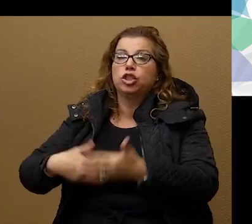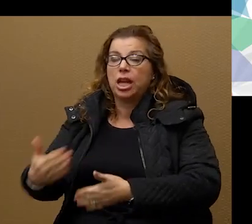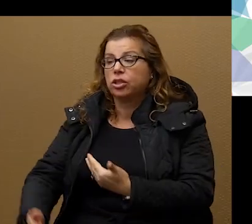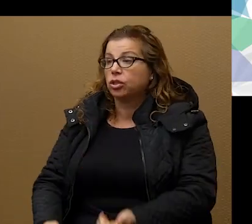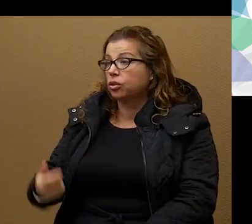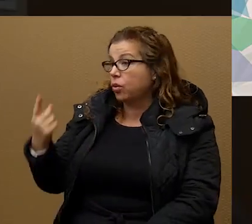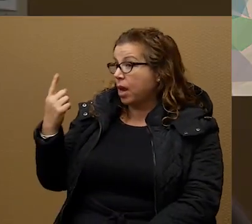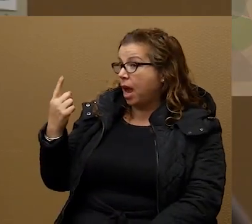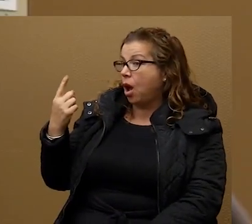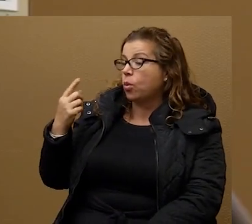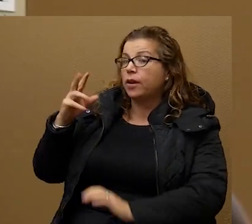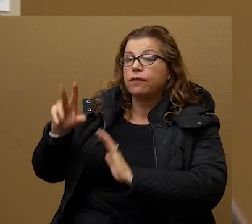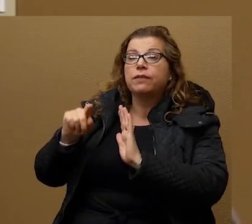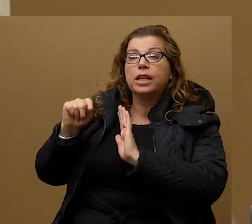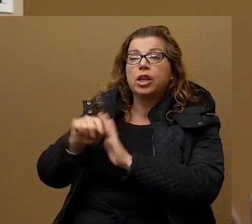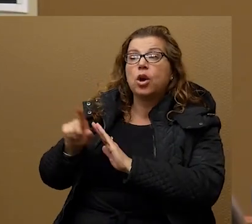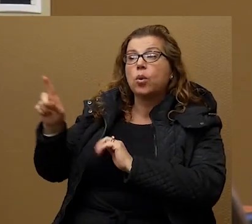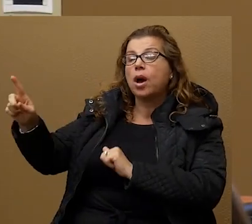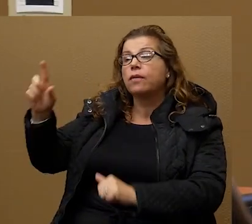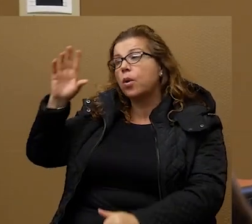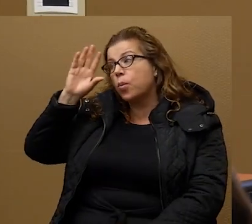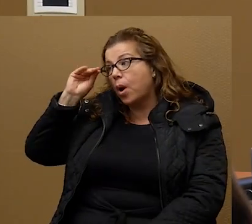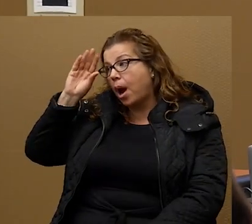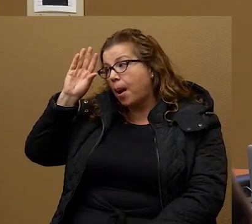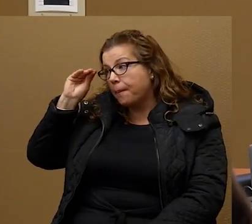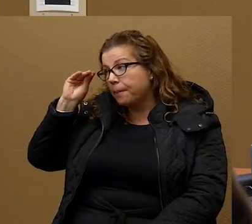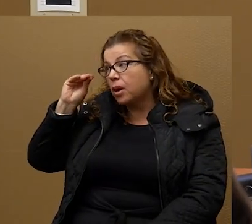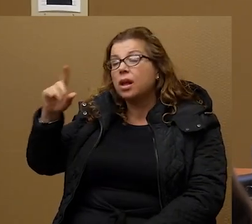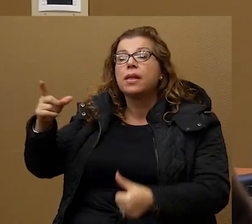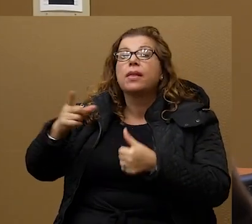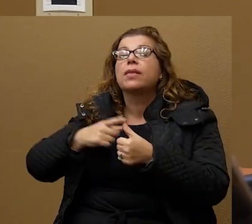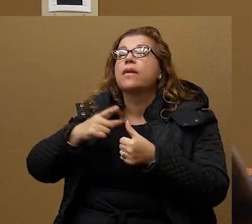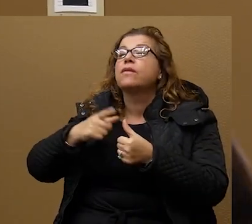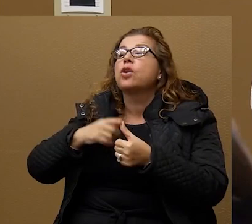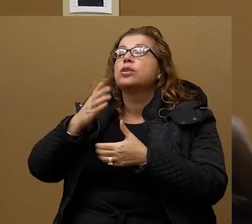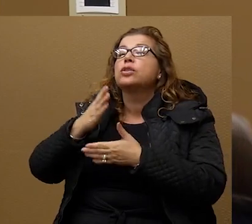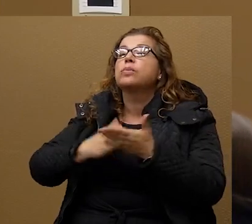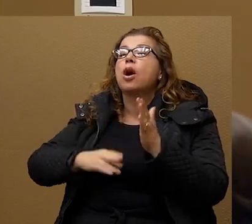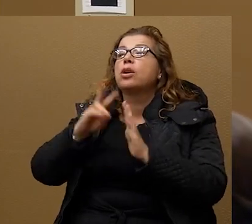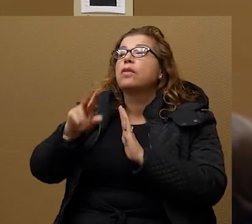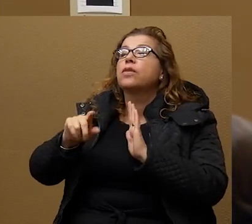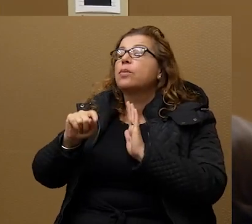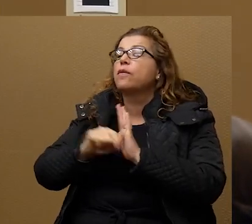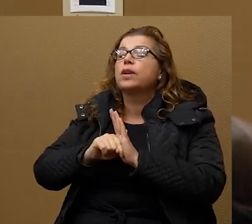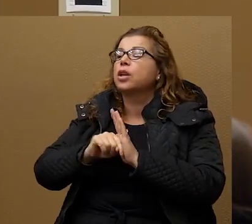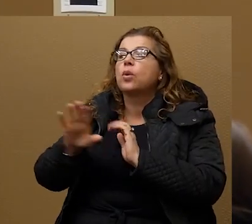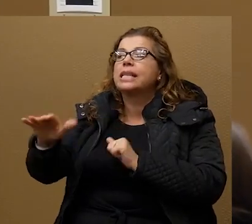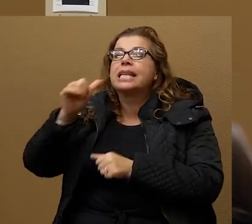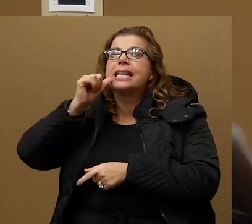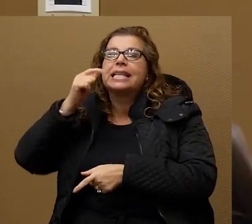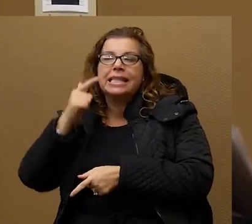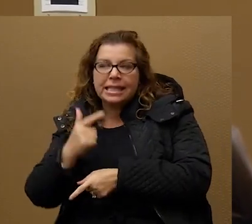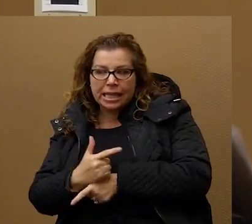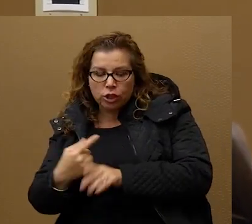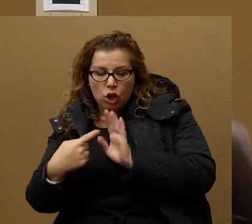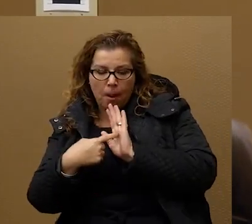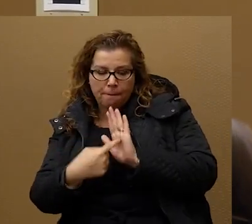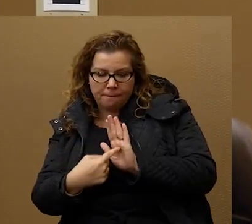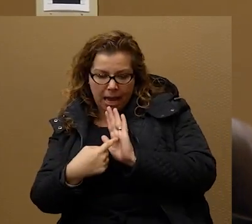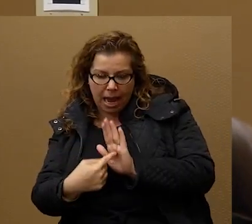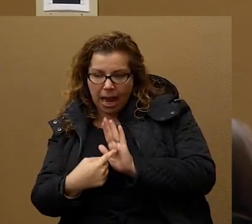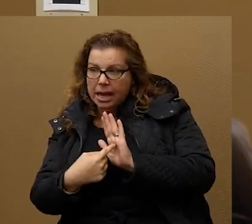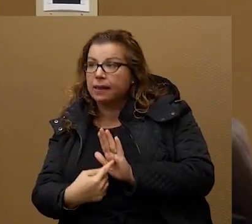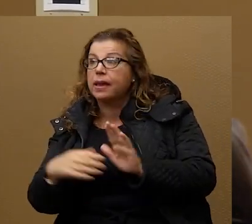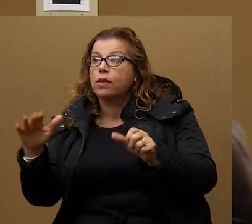video of a little boy. So the first part of this video is actually his sister modeling the whole